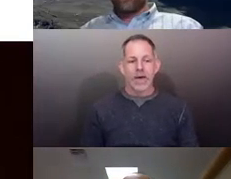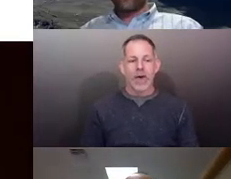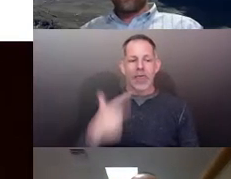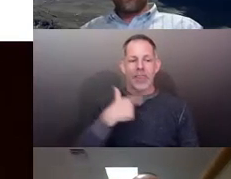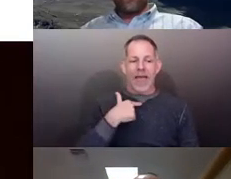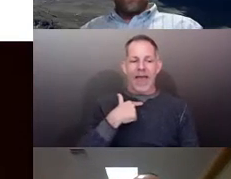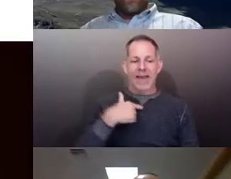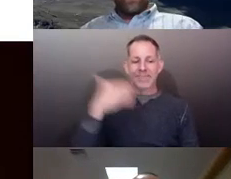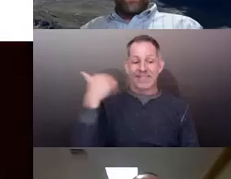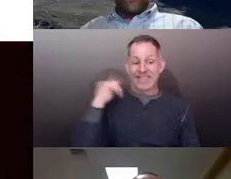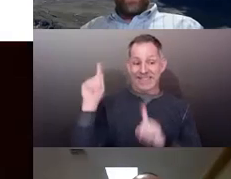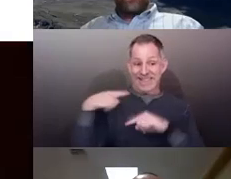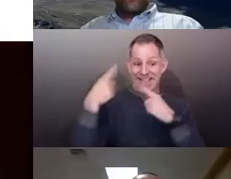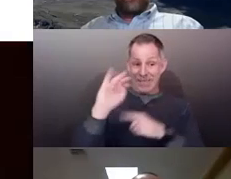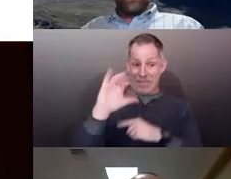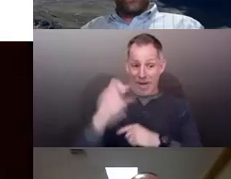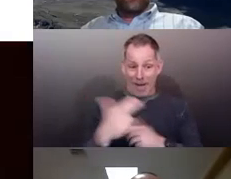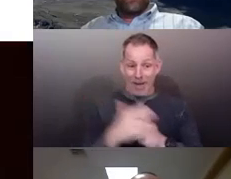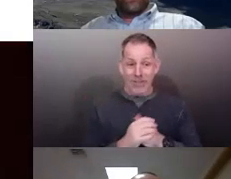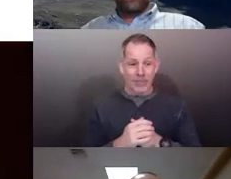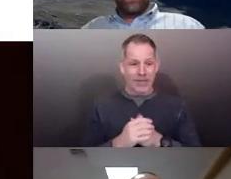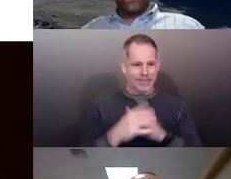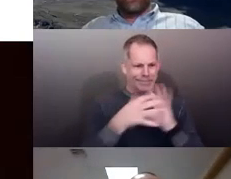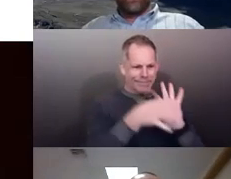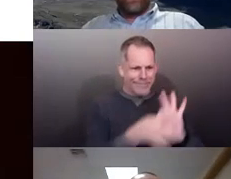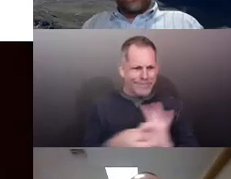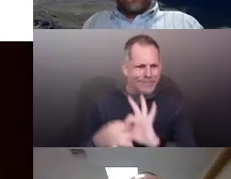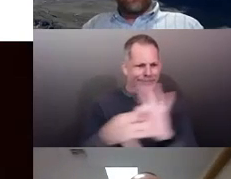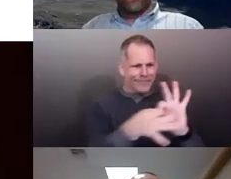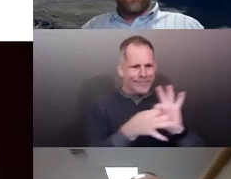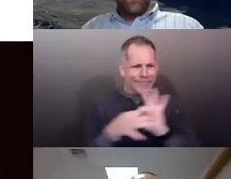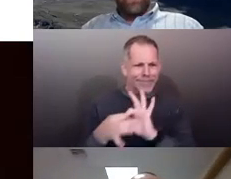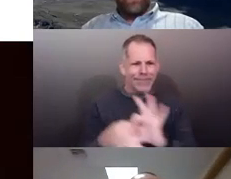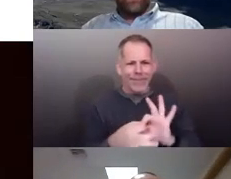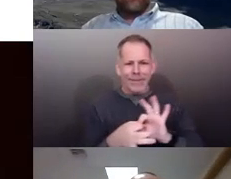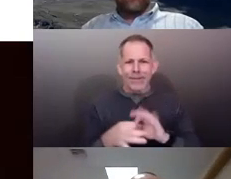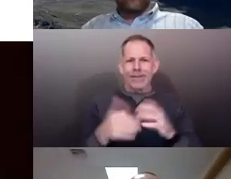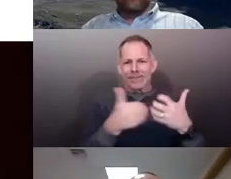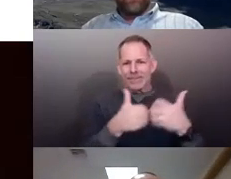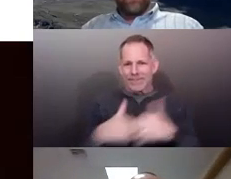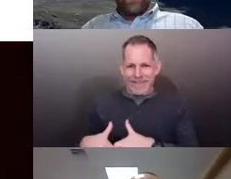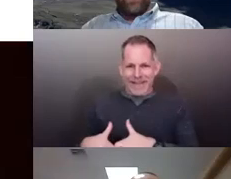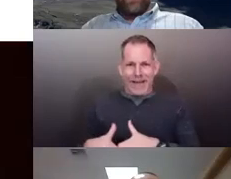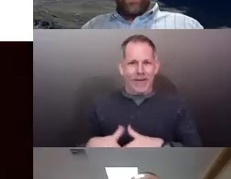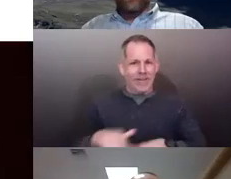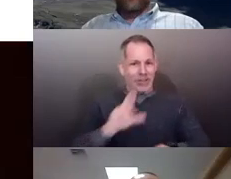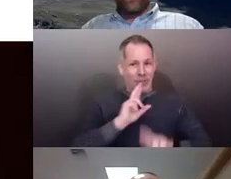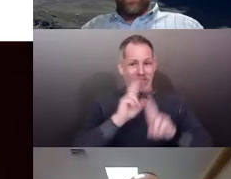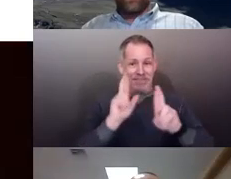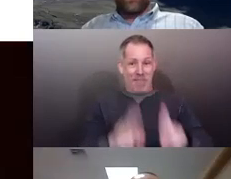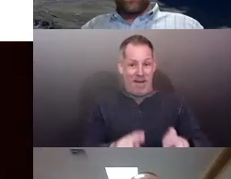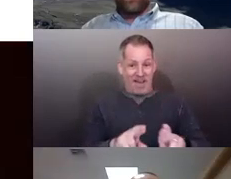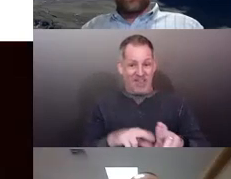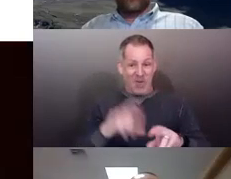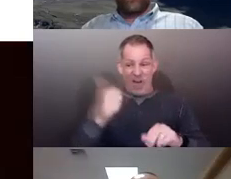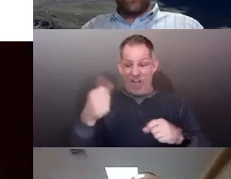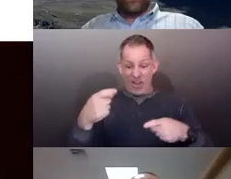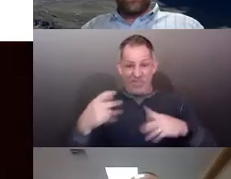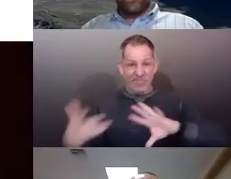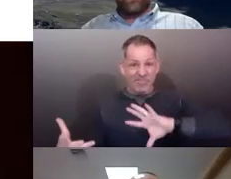to last, and we had to be able to also respond to other crises. It has been a long